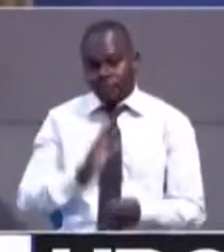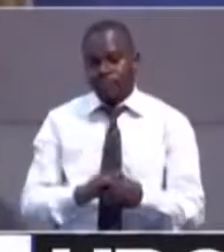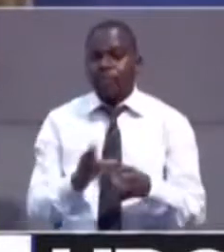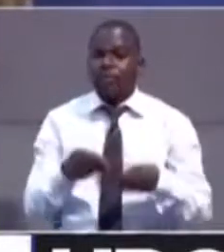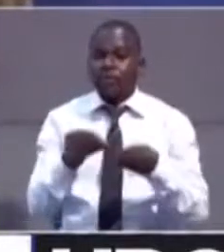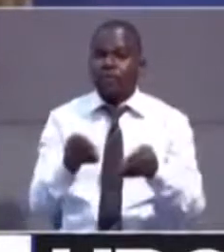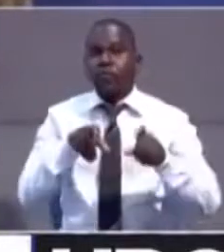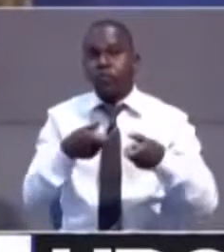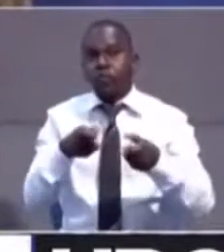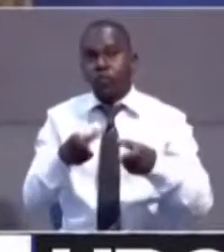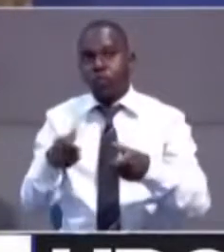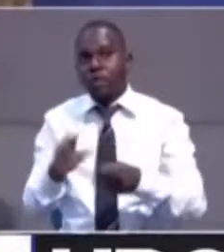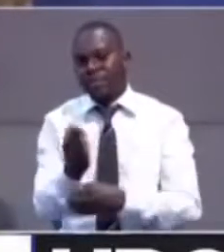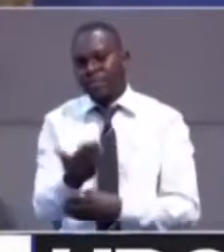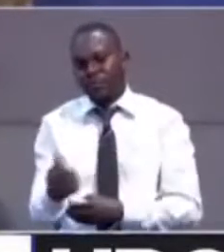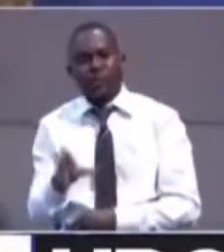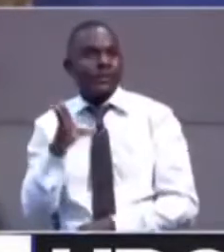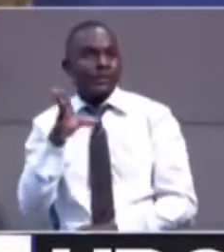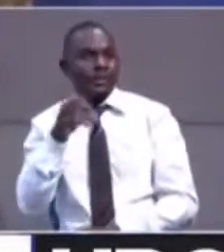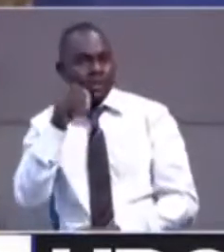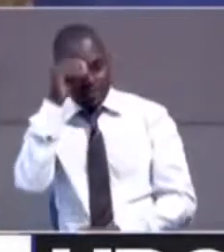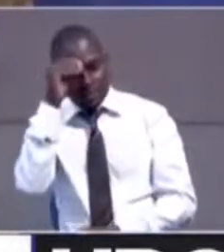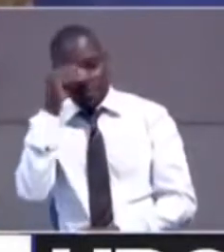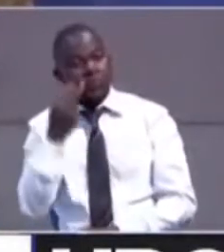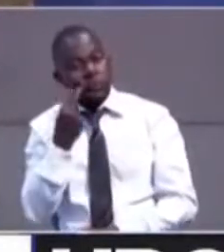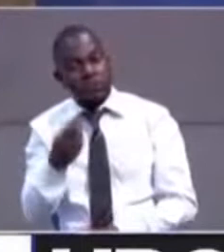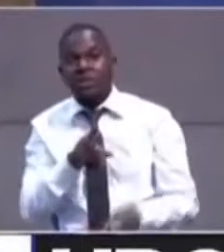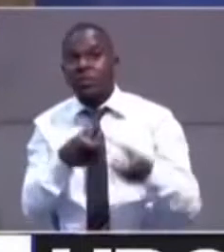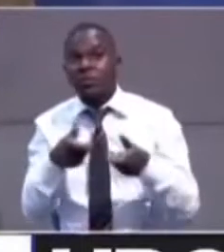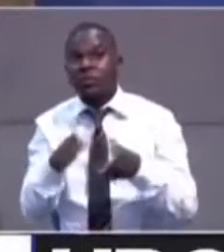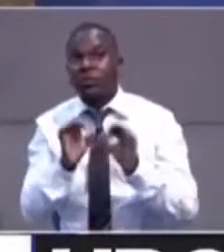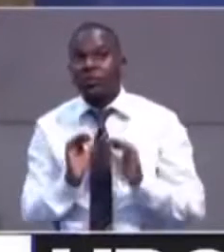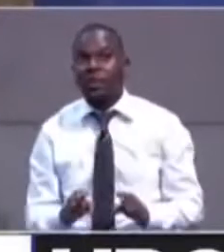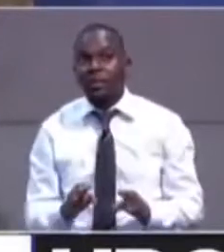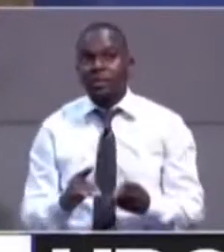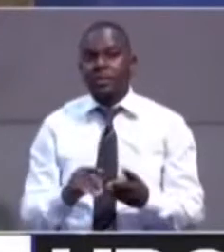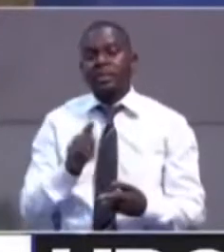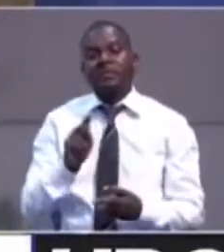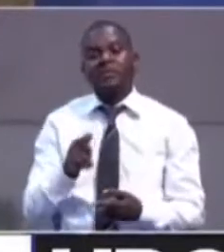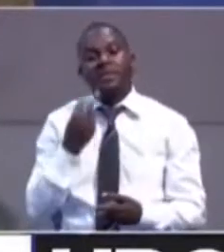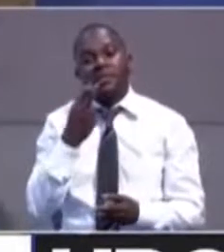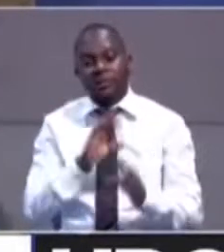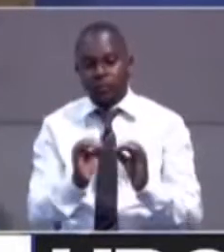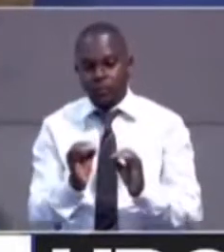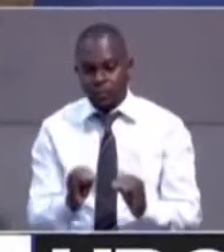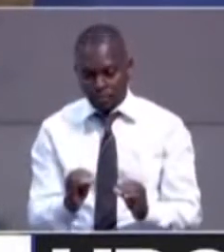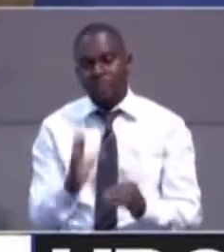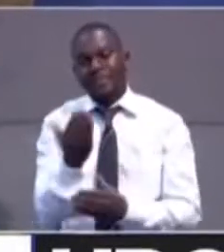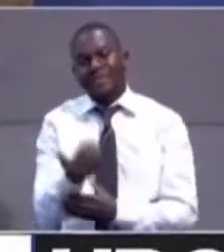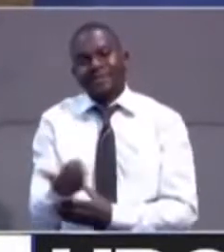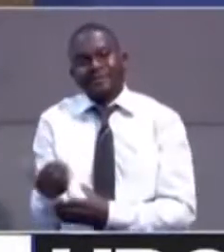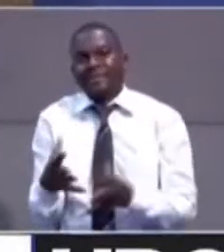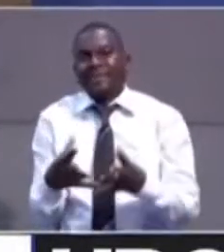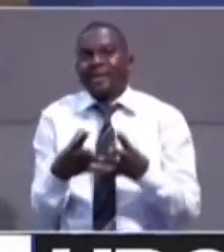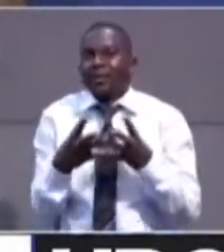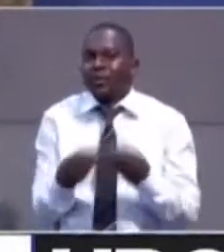have radios for children to learn. We have not seen those radios, we have not seen the TVs. And